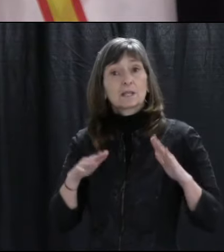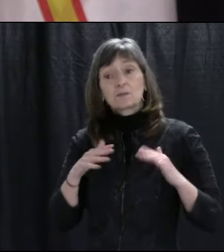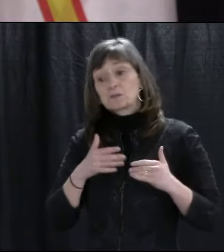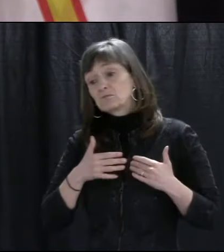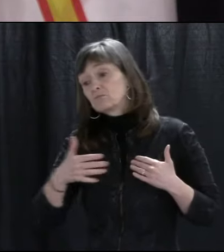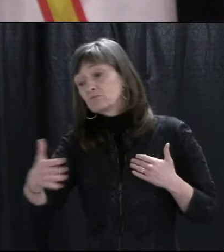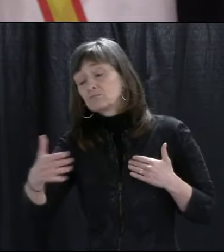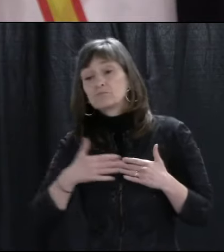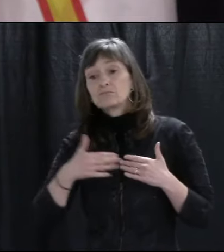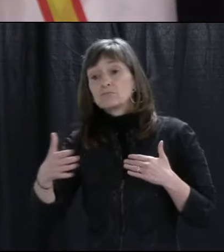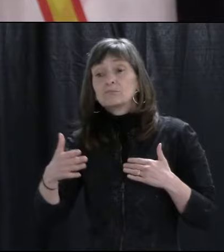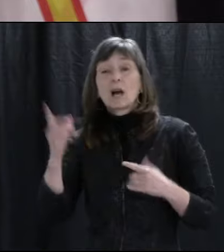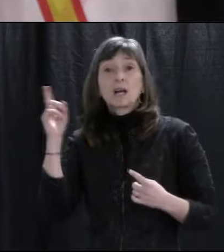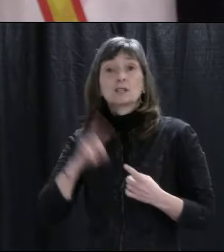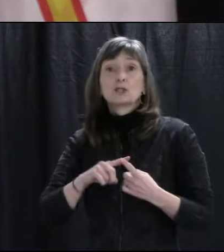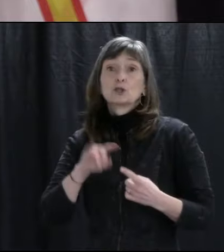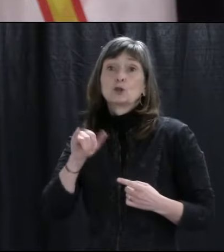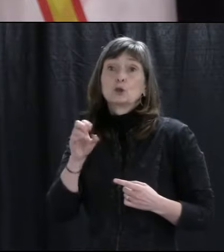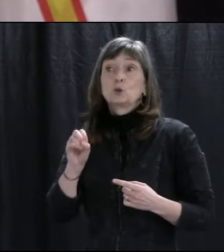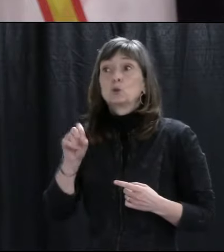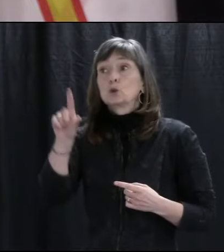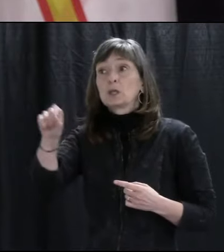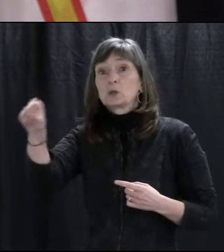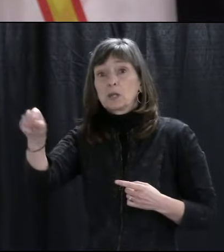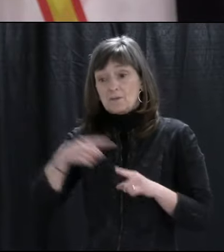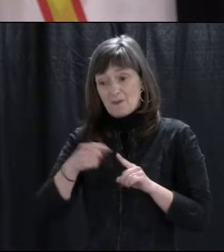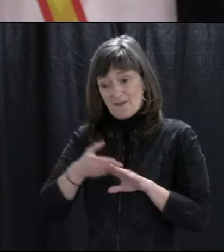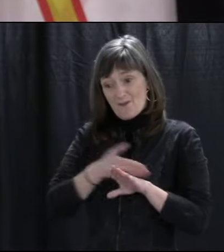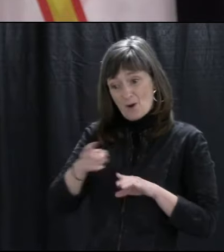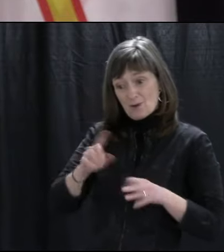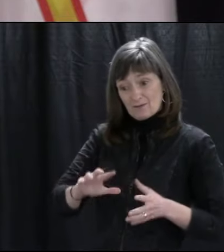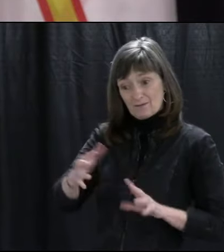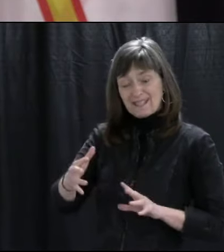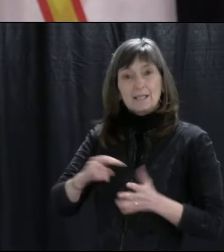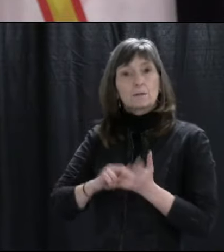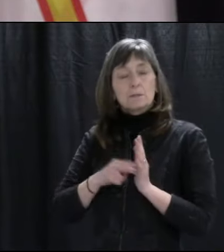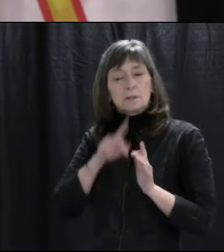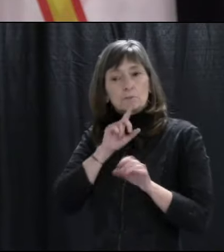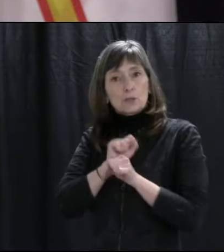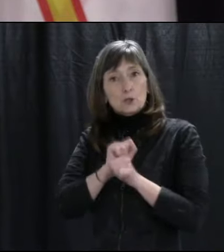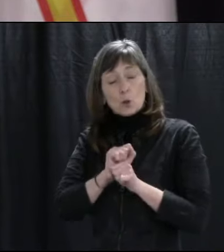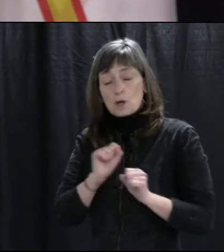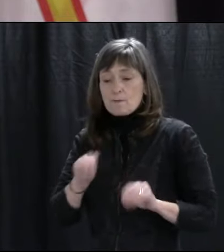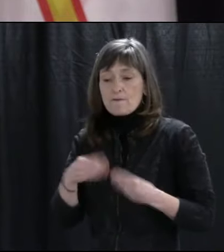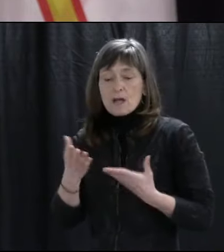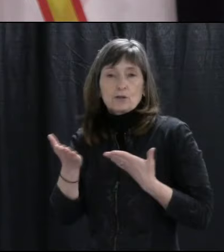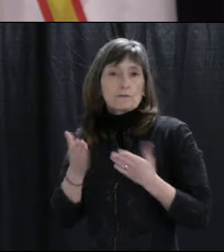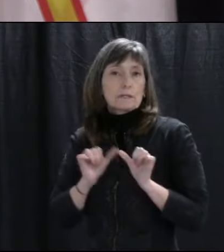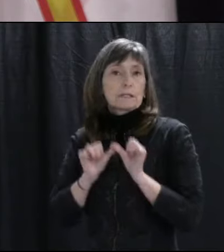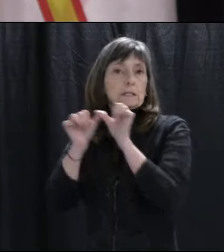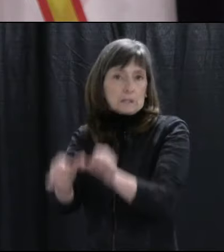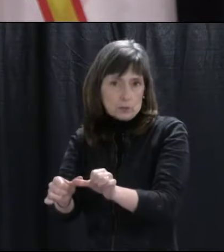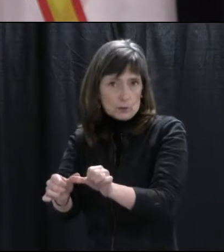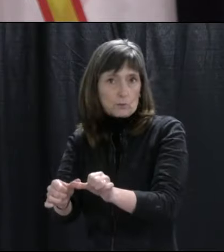now and June of 2020. This ensures that existing government services, such as health care, can